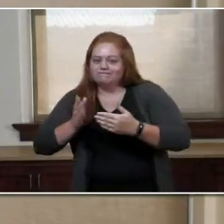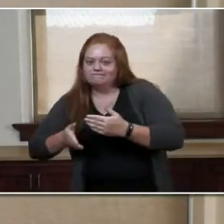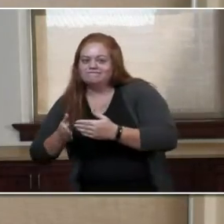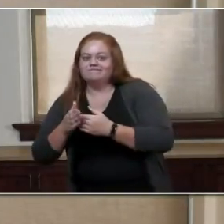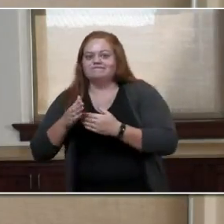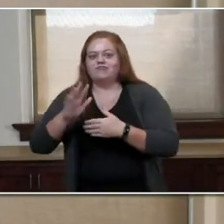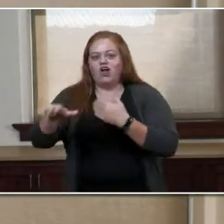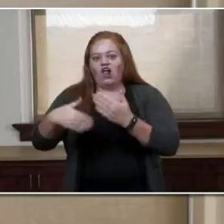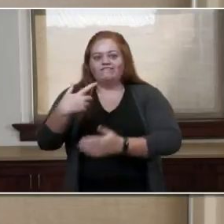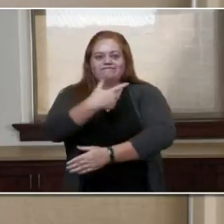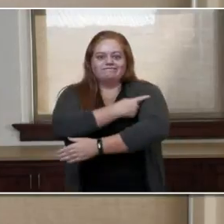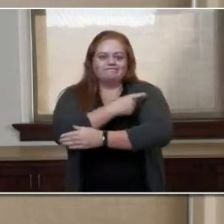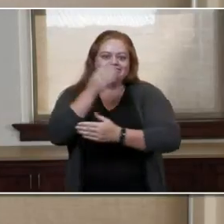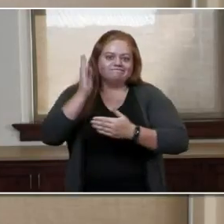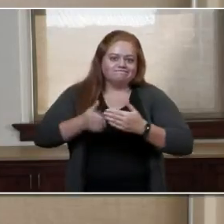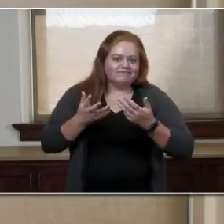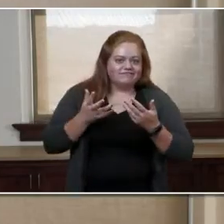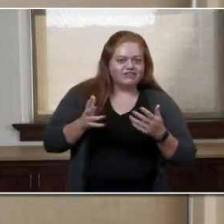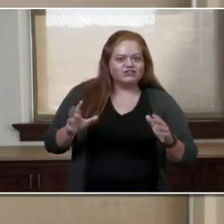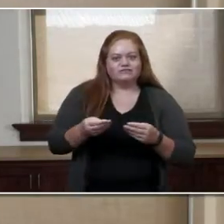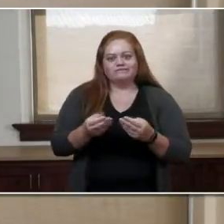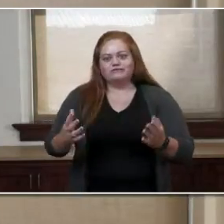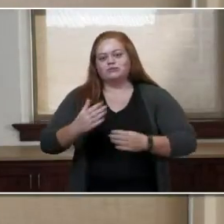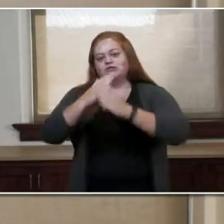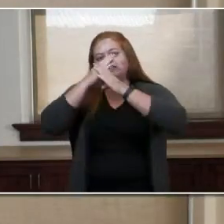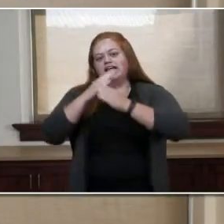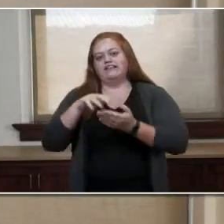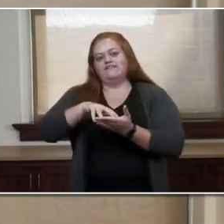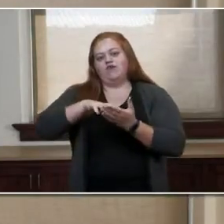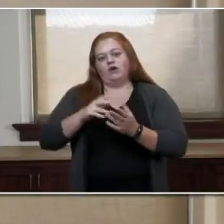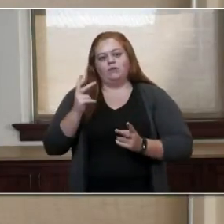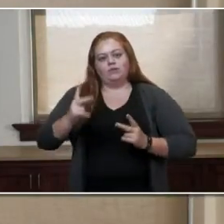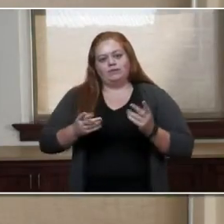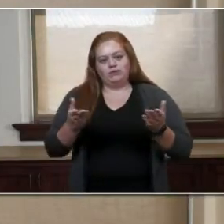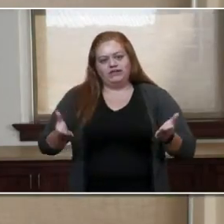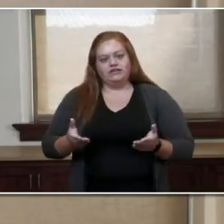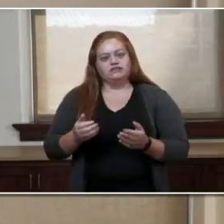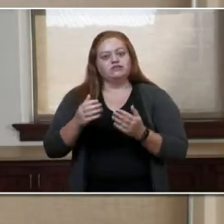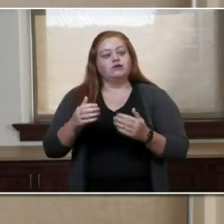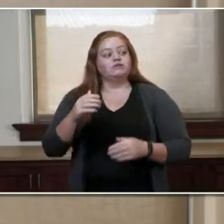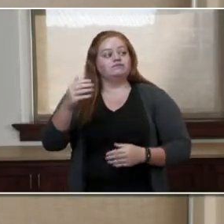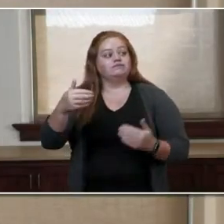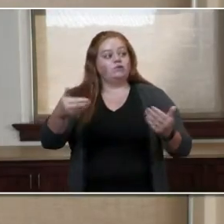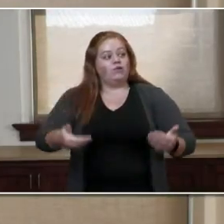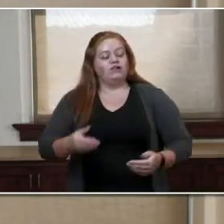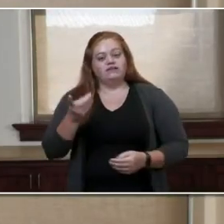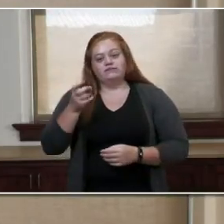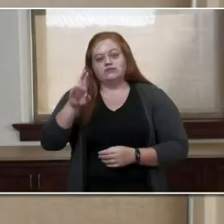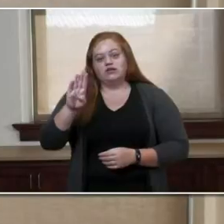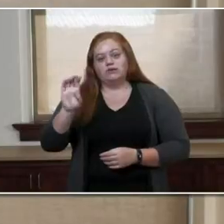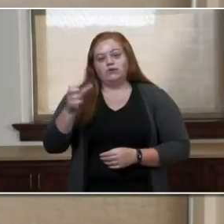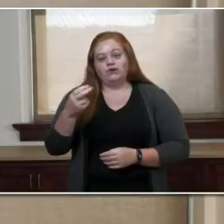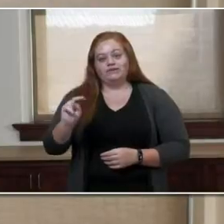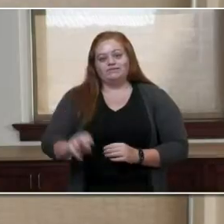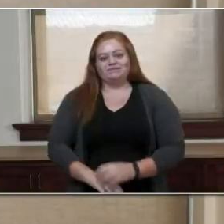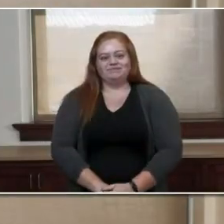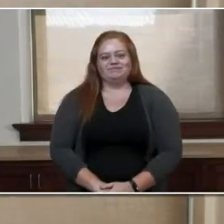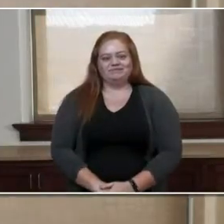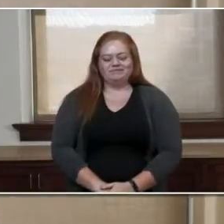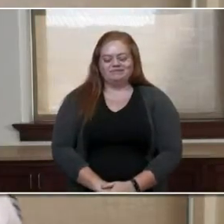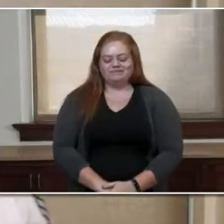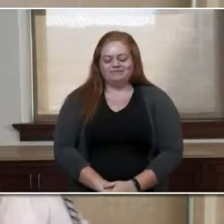folks vaccinated and protect the vulnerable in our population. So with that, let me turn it over to Dr. Bogan. Dr. Bogan?